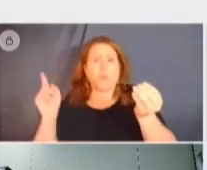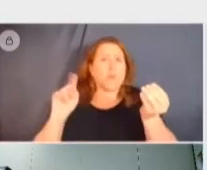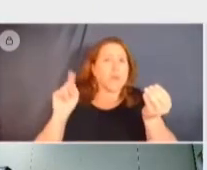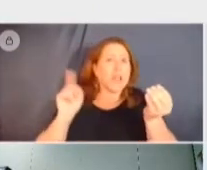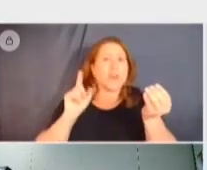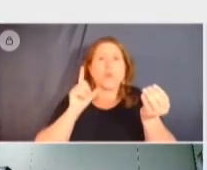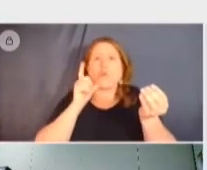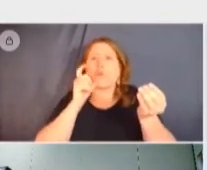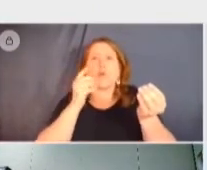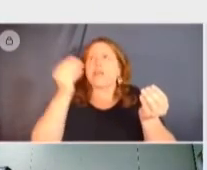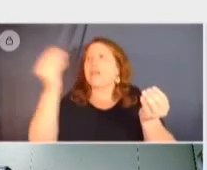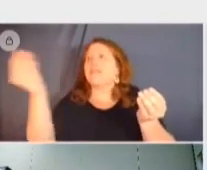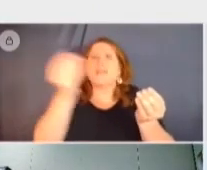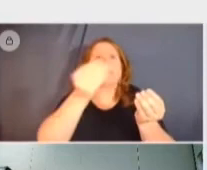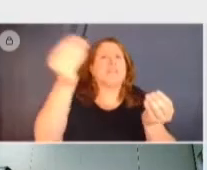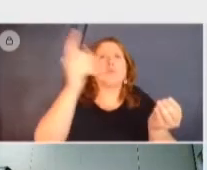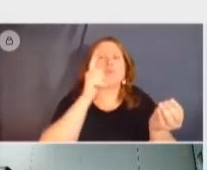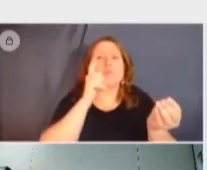should be discussing.